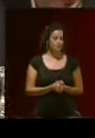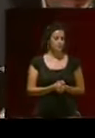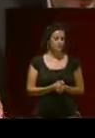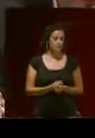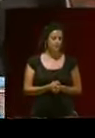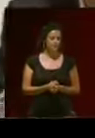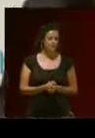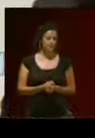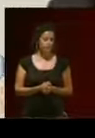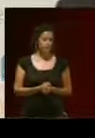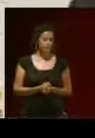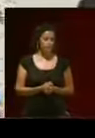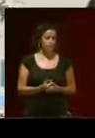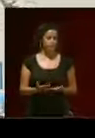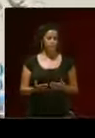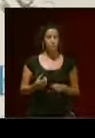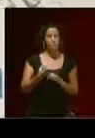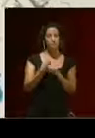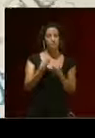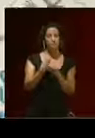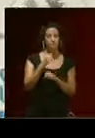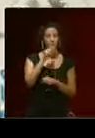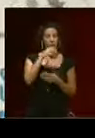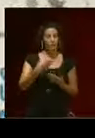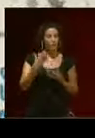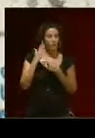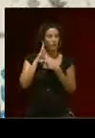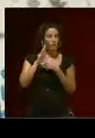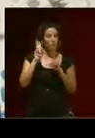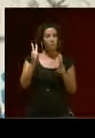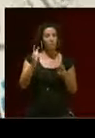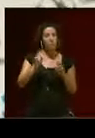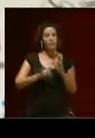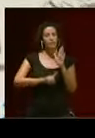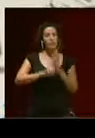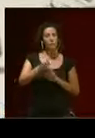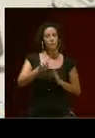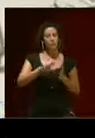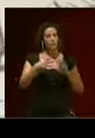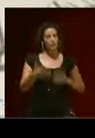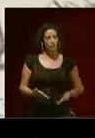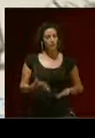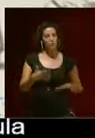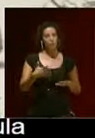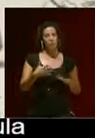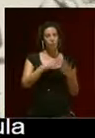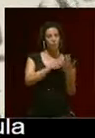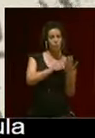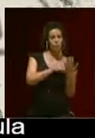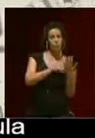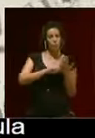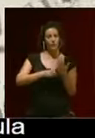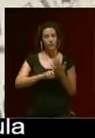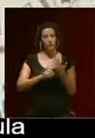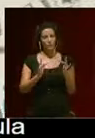received. Thank you very much. You have the floor, Rebecca. The piece of work that I'm going to present to you is